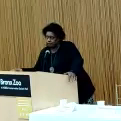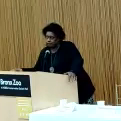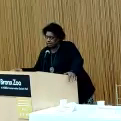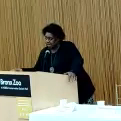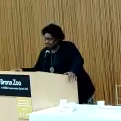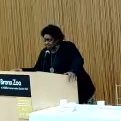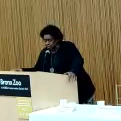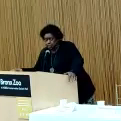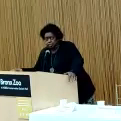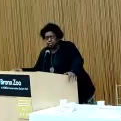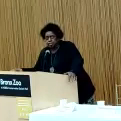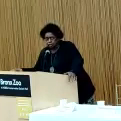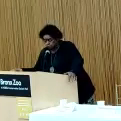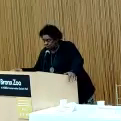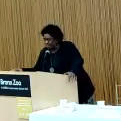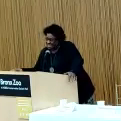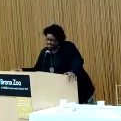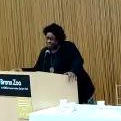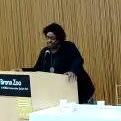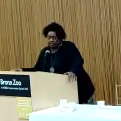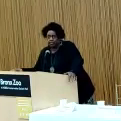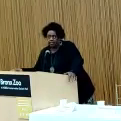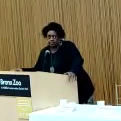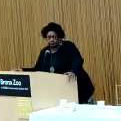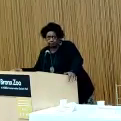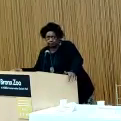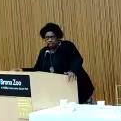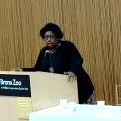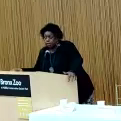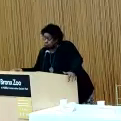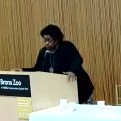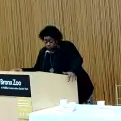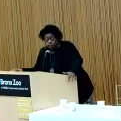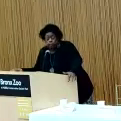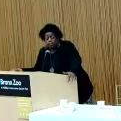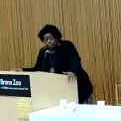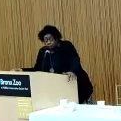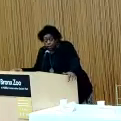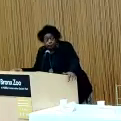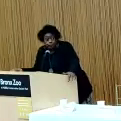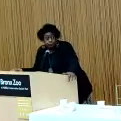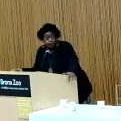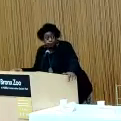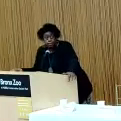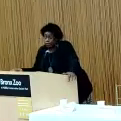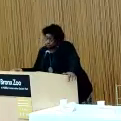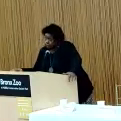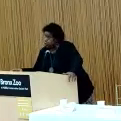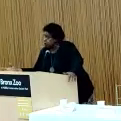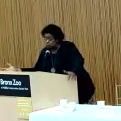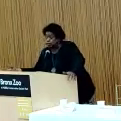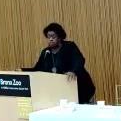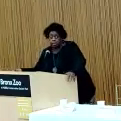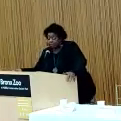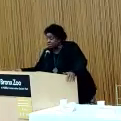now as agents you do not ask anything you say when do you want to show the home you say do